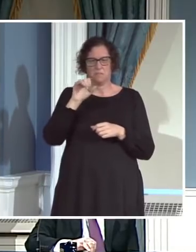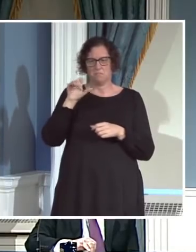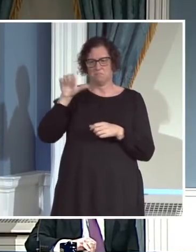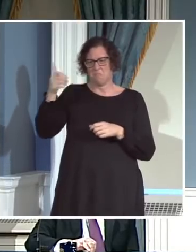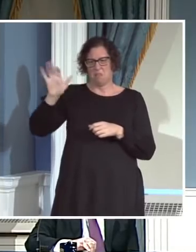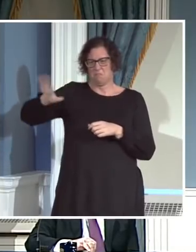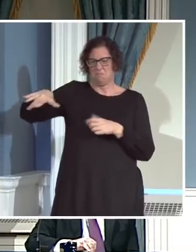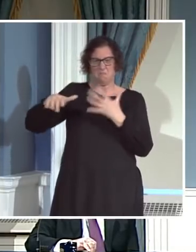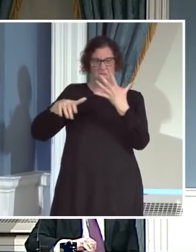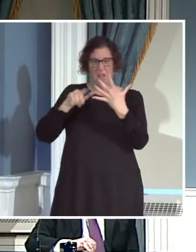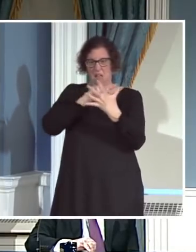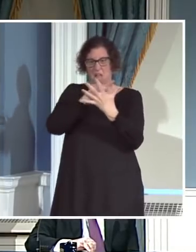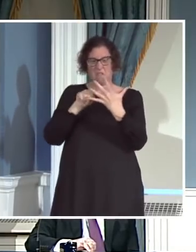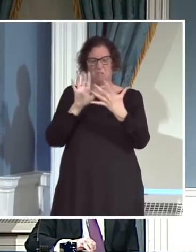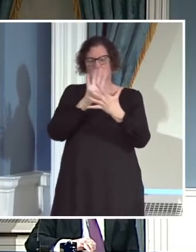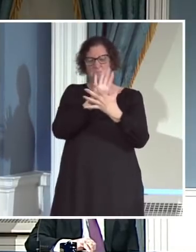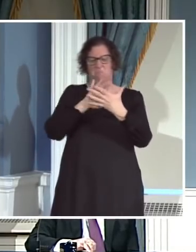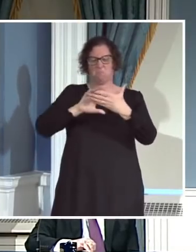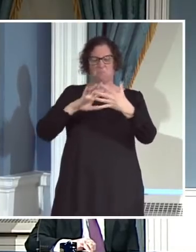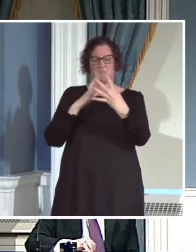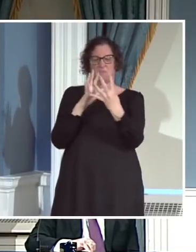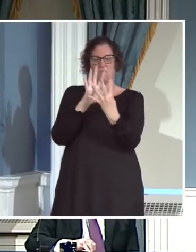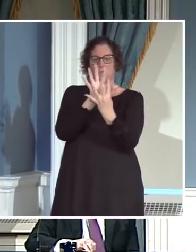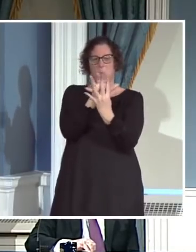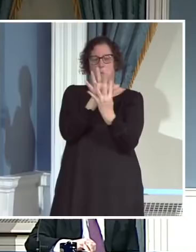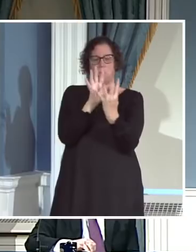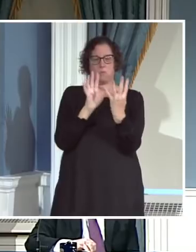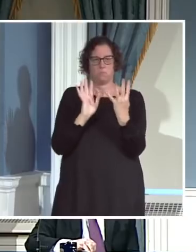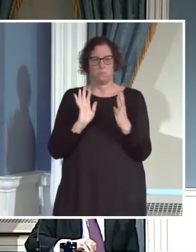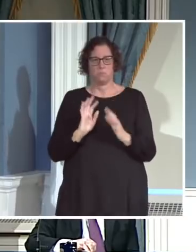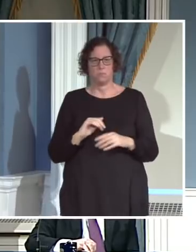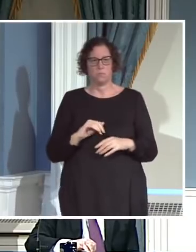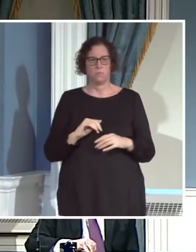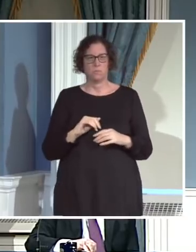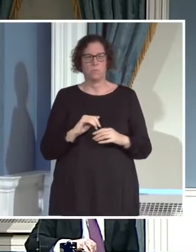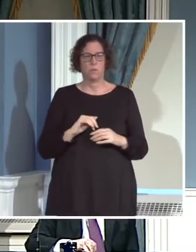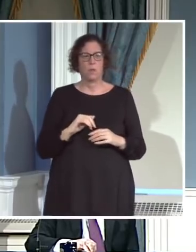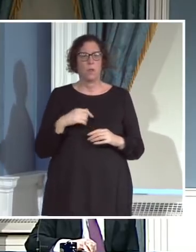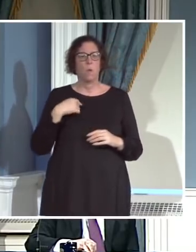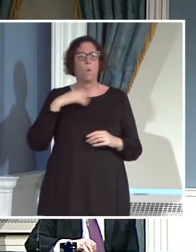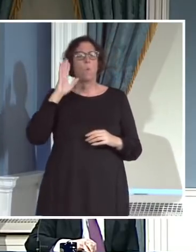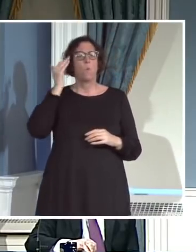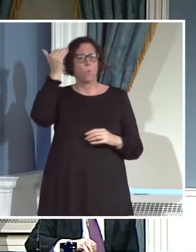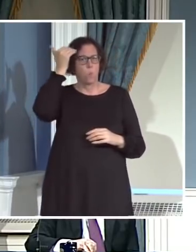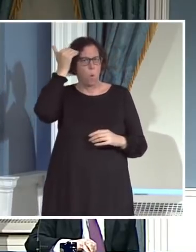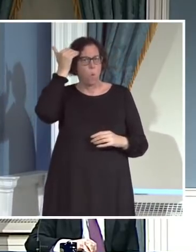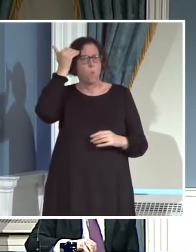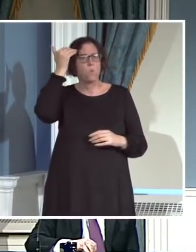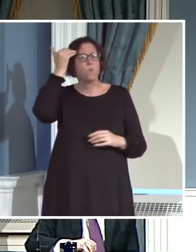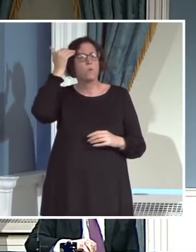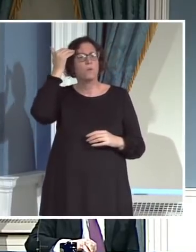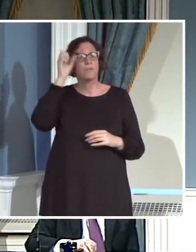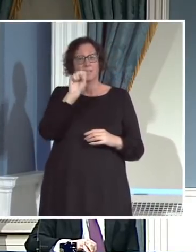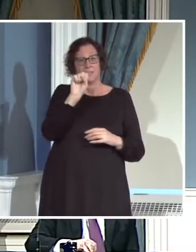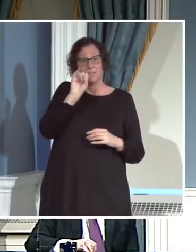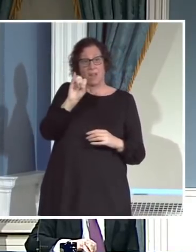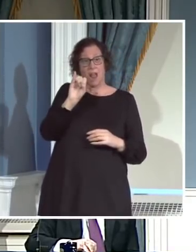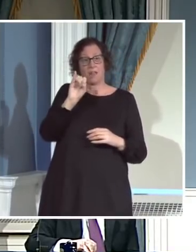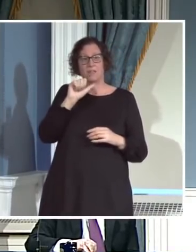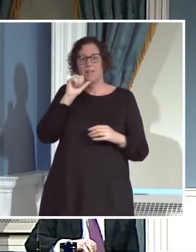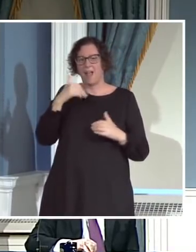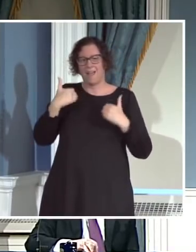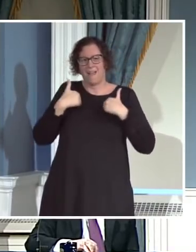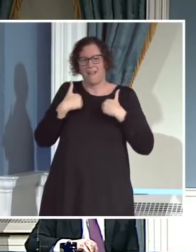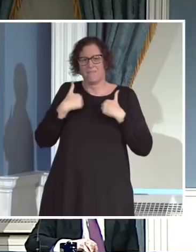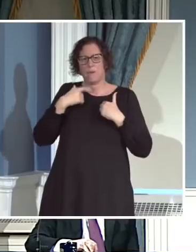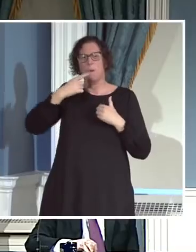hospitals, it looks like they're operating at more than 50% of their combined capacity. Today, there were 458 coronavirus